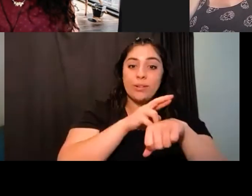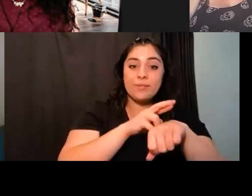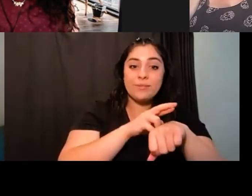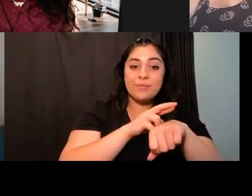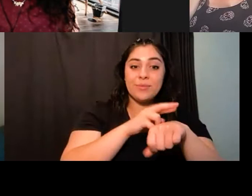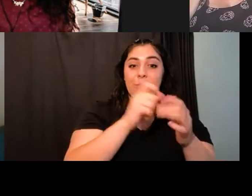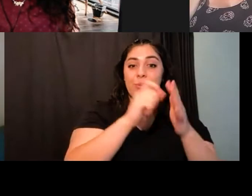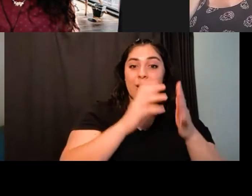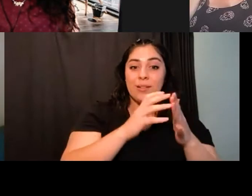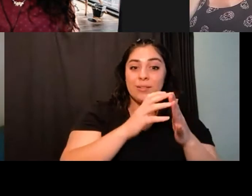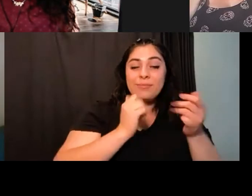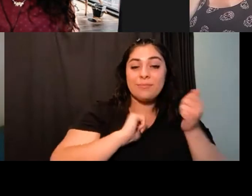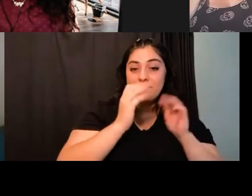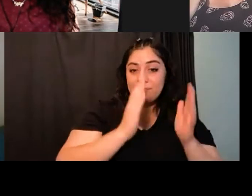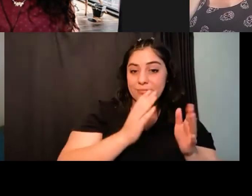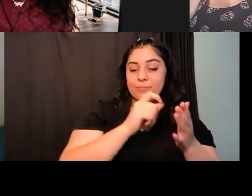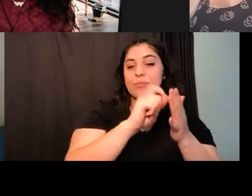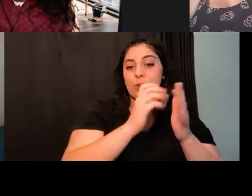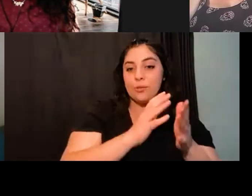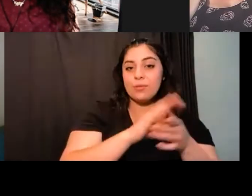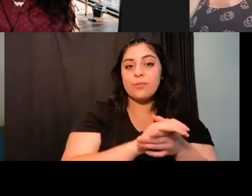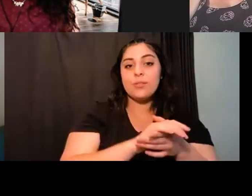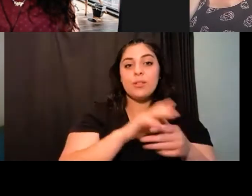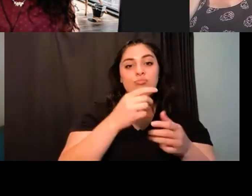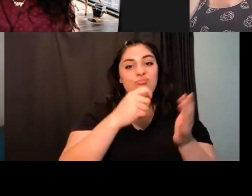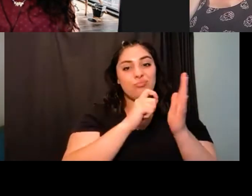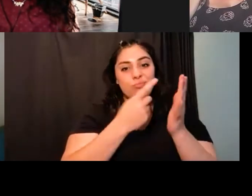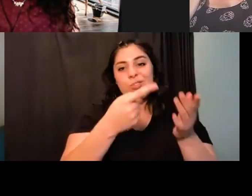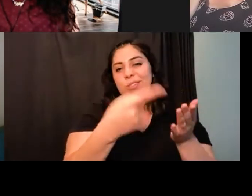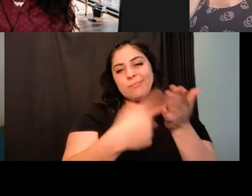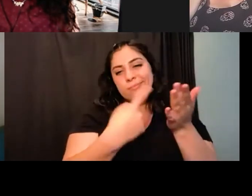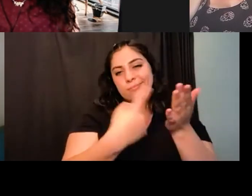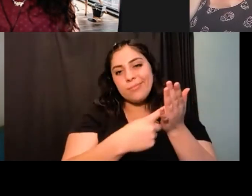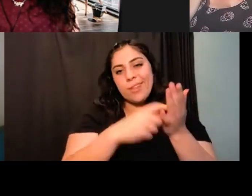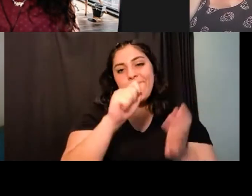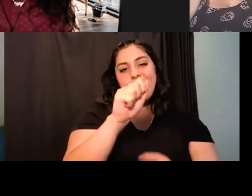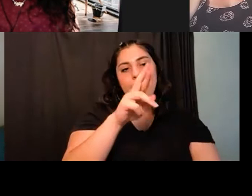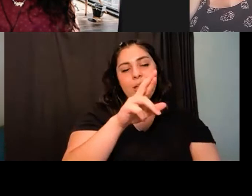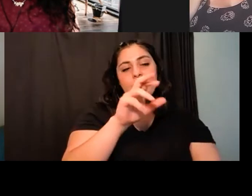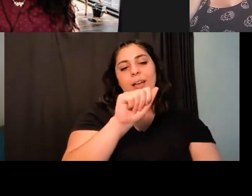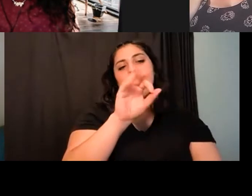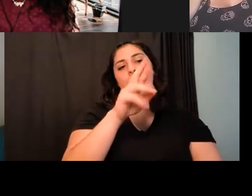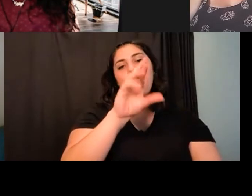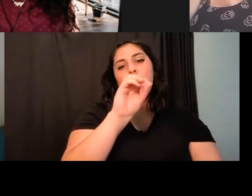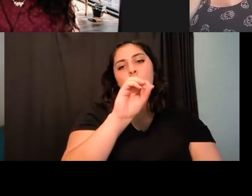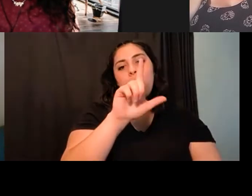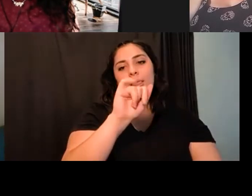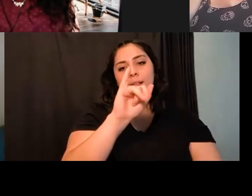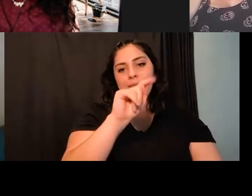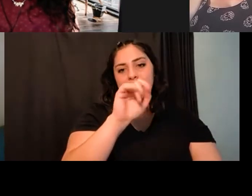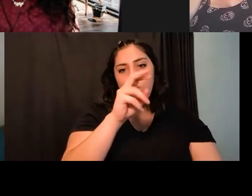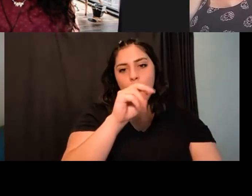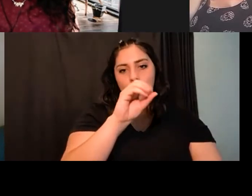playwright. Her work explores her Afro-Latino roots, culture, and ever-evolving identity. And she too has been featured